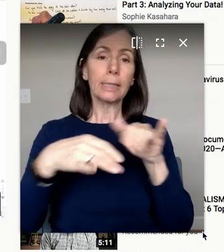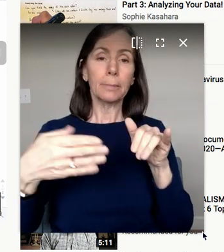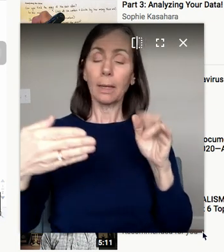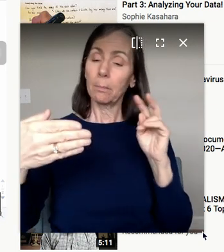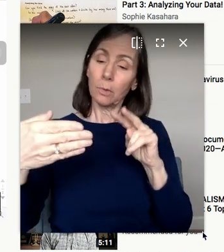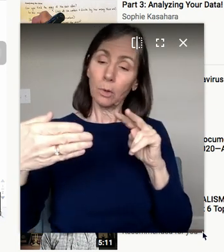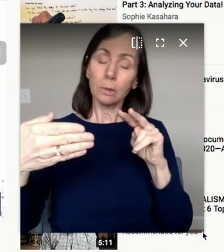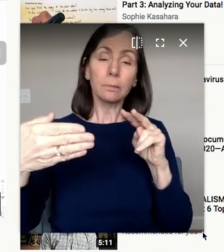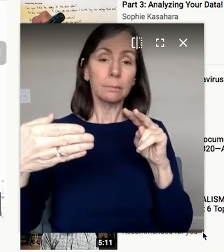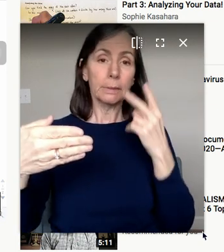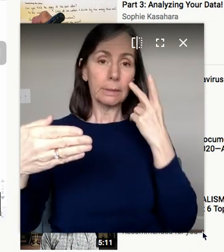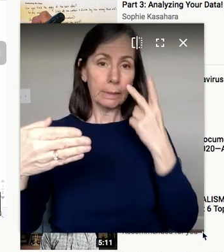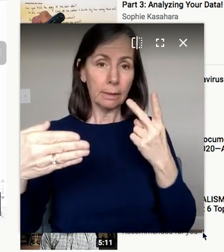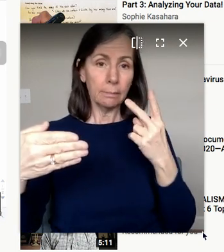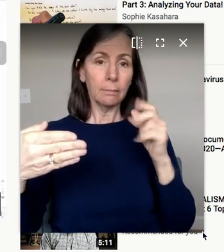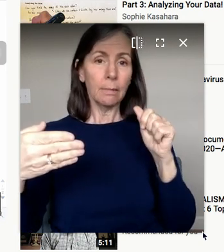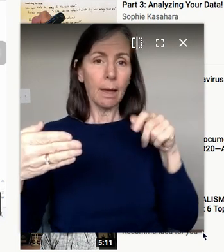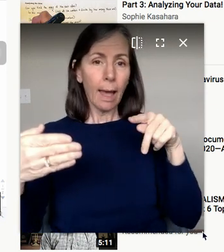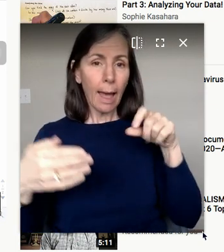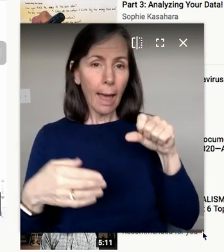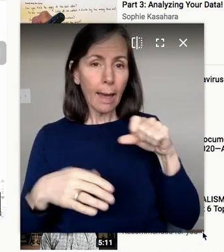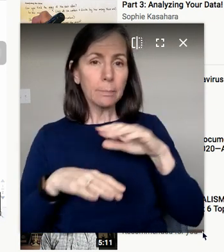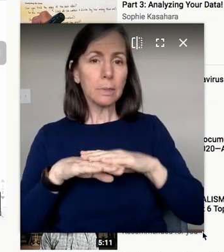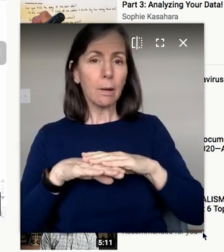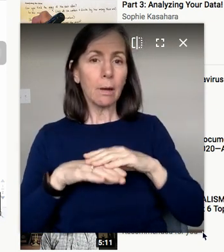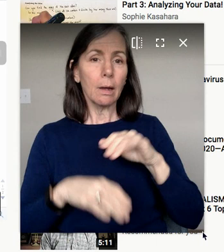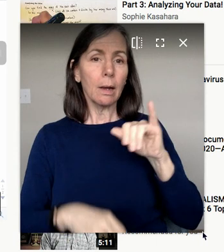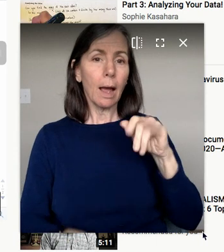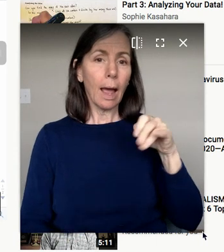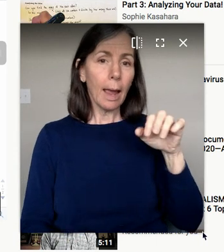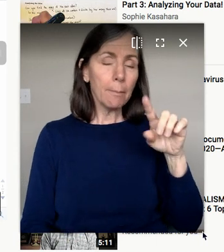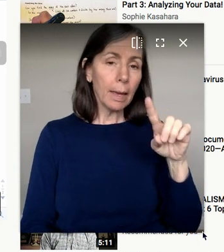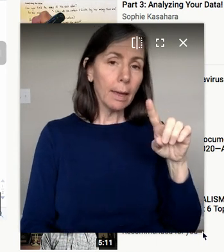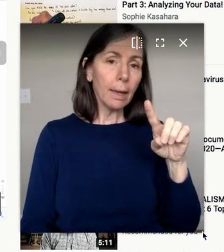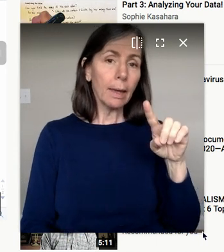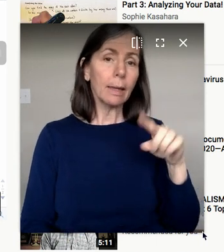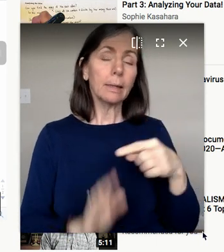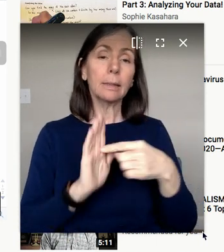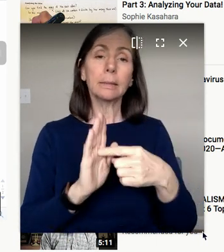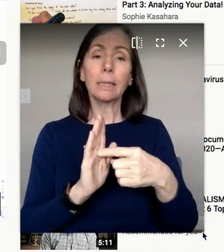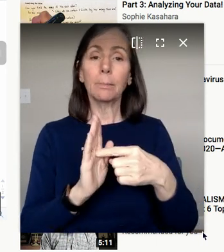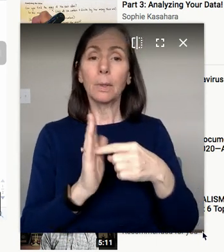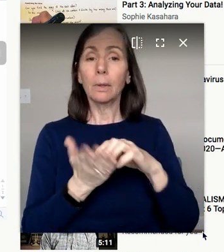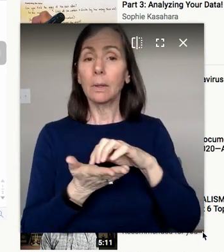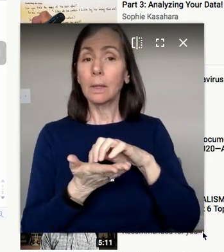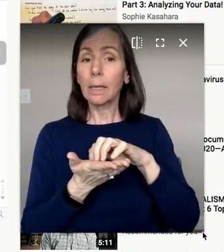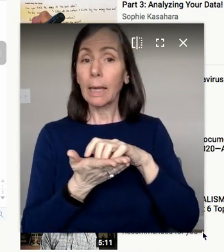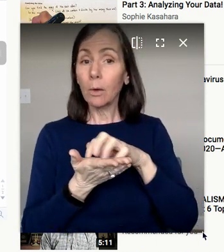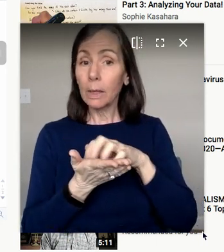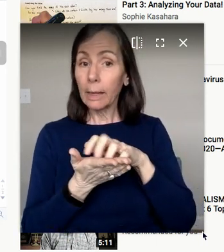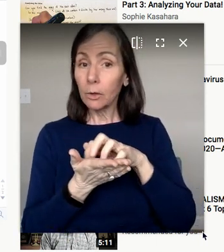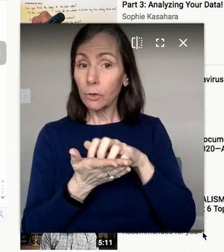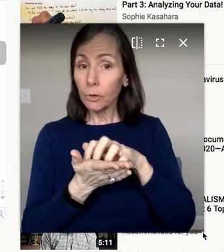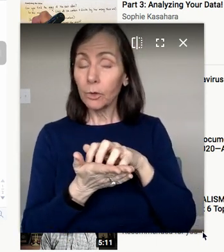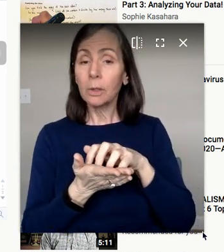So if there's any apps on the iPad, like a calculator, that might help you, or if you want to go to